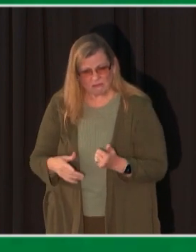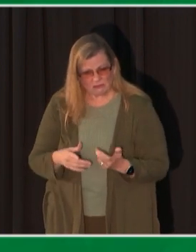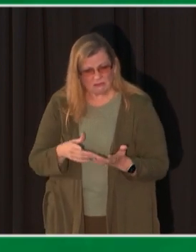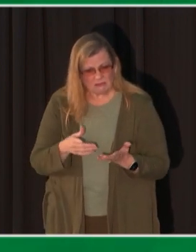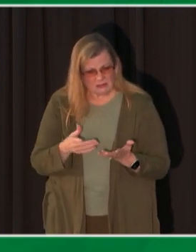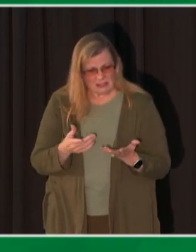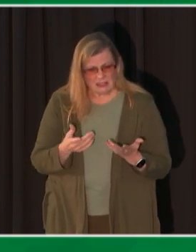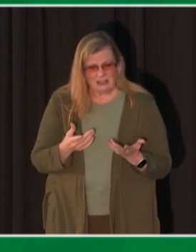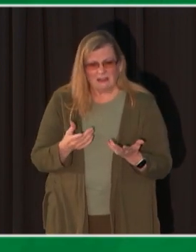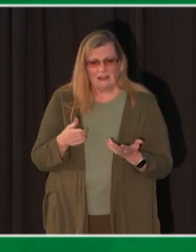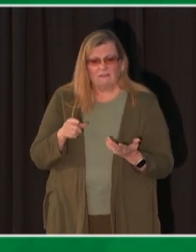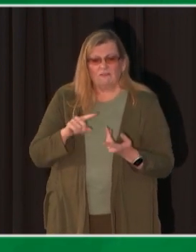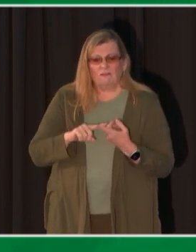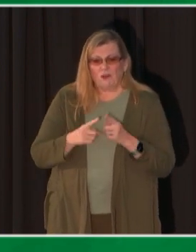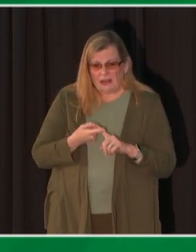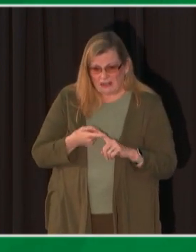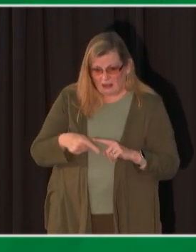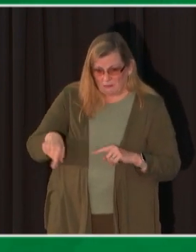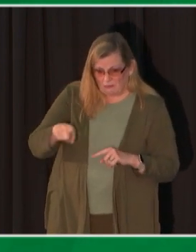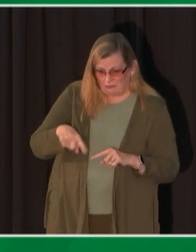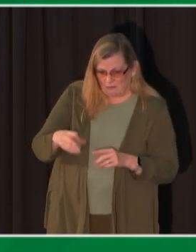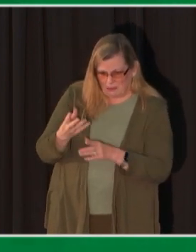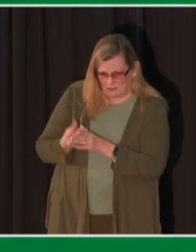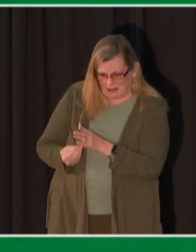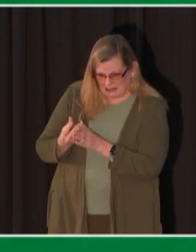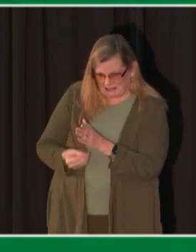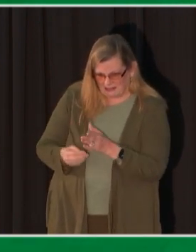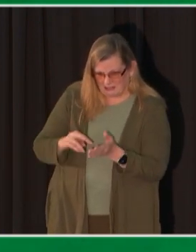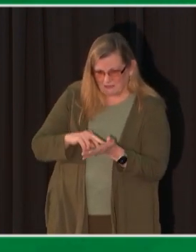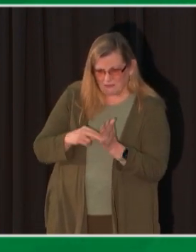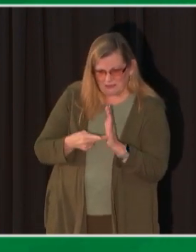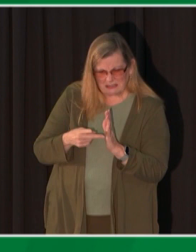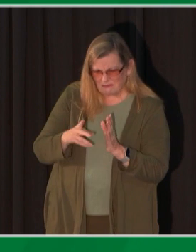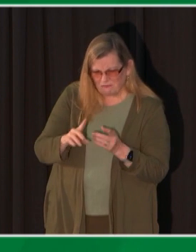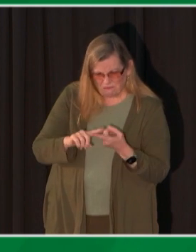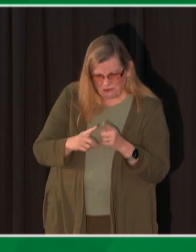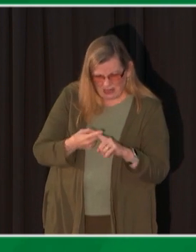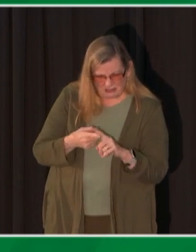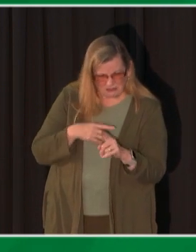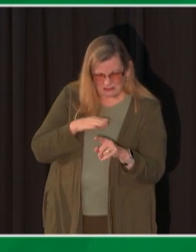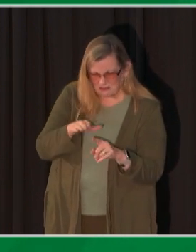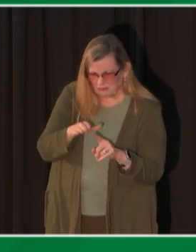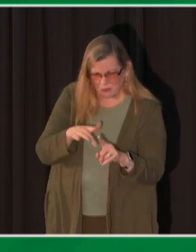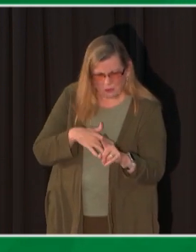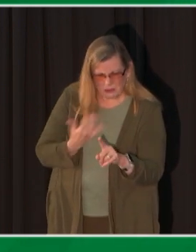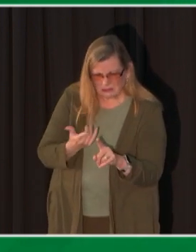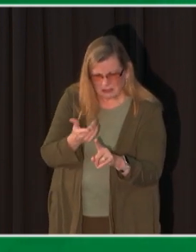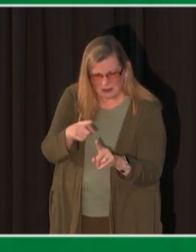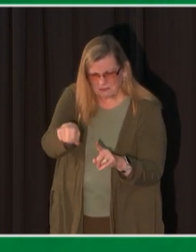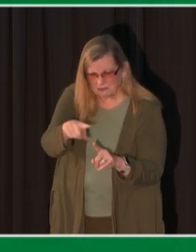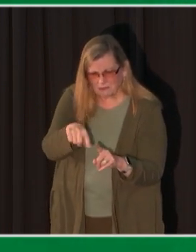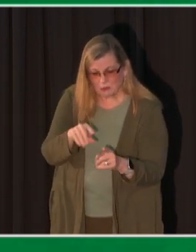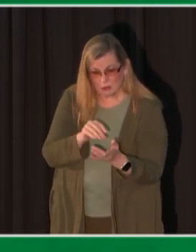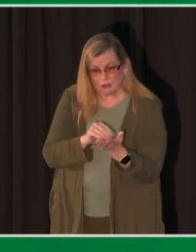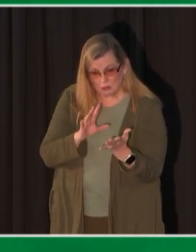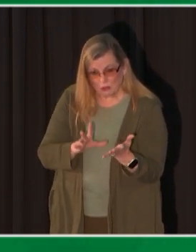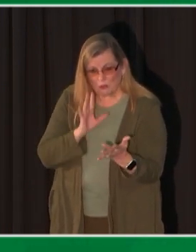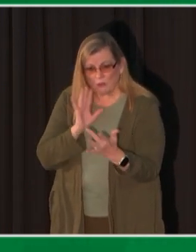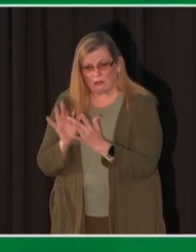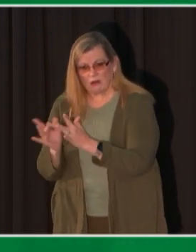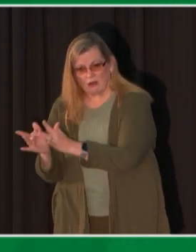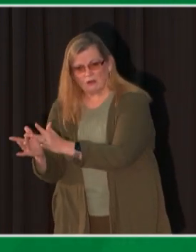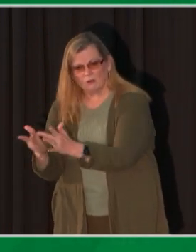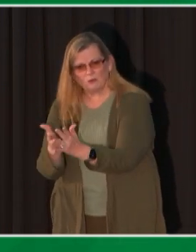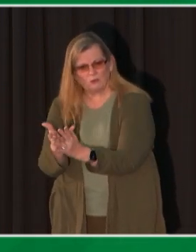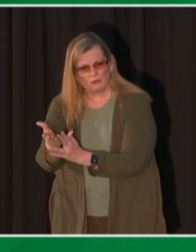used a number of channels to do that, whether it's social media, email, text, phone calls, and we continue to see more and more